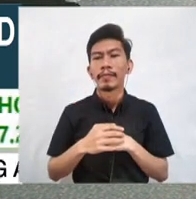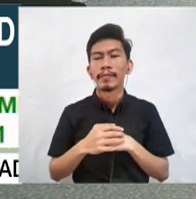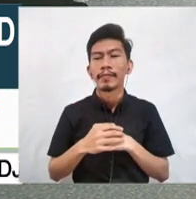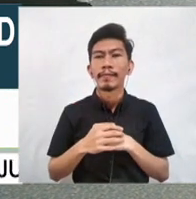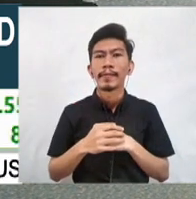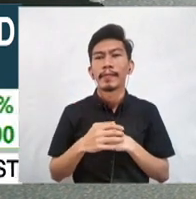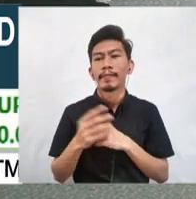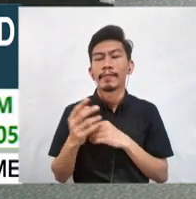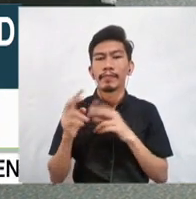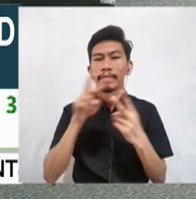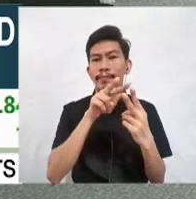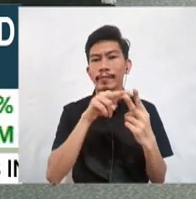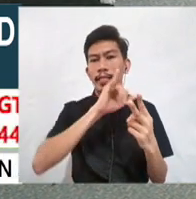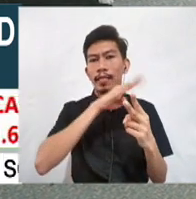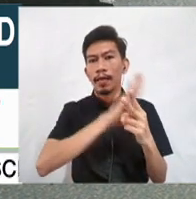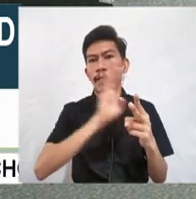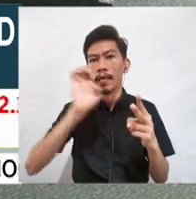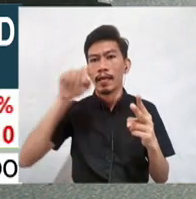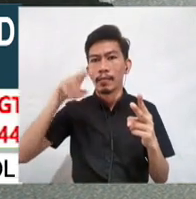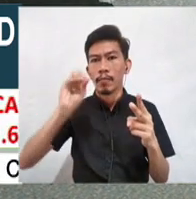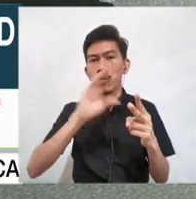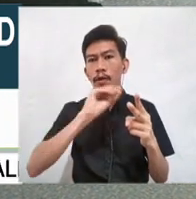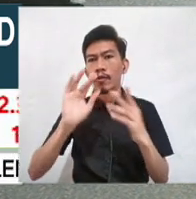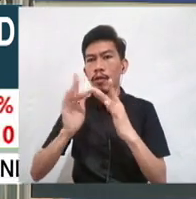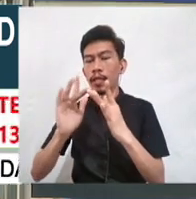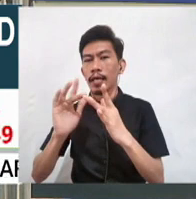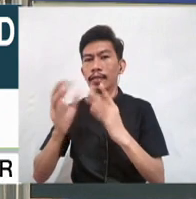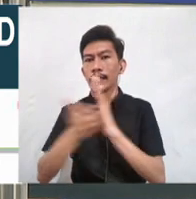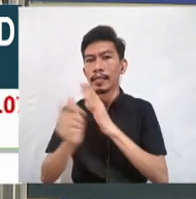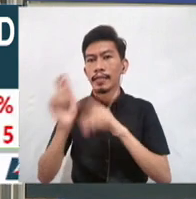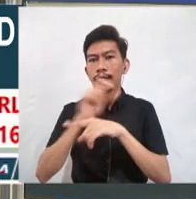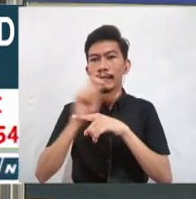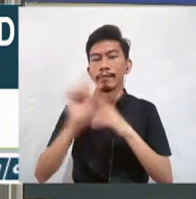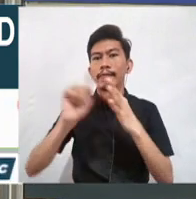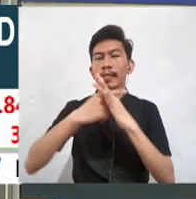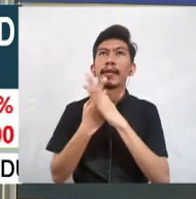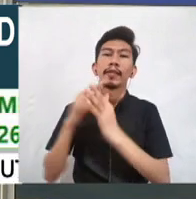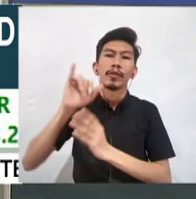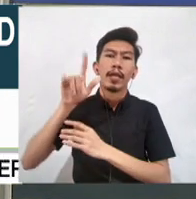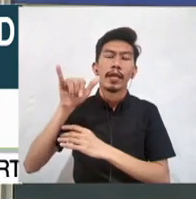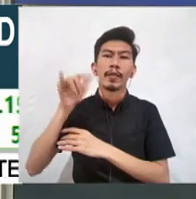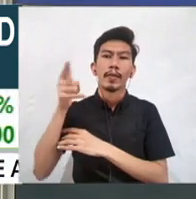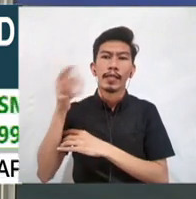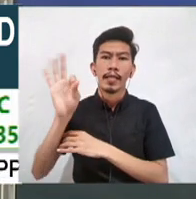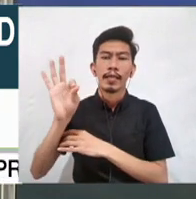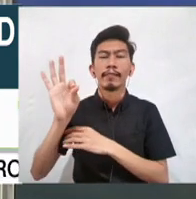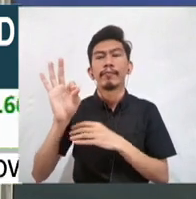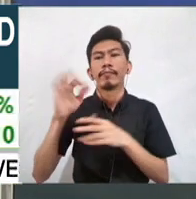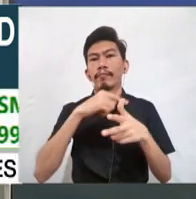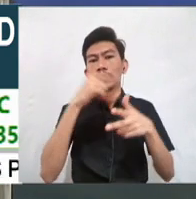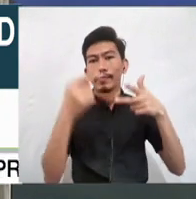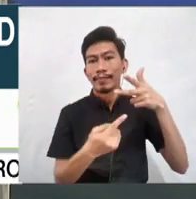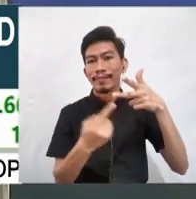the Job Expo and the online skills training, will be launched on July 29. Mm-hmm. Mm-hmm. Three other programs under